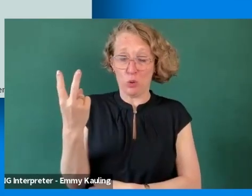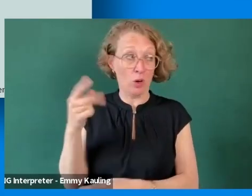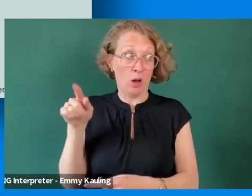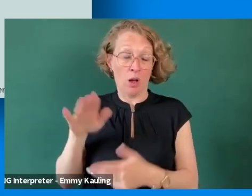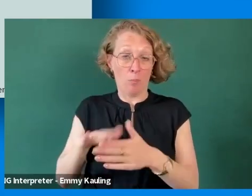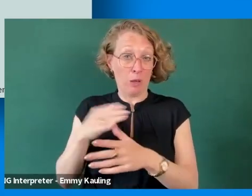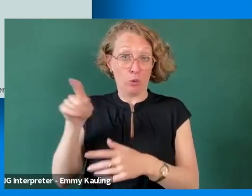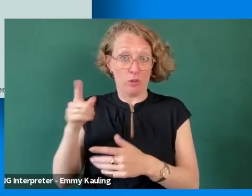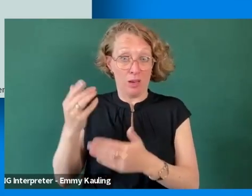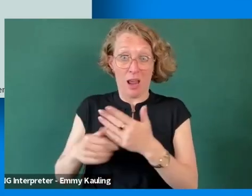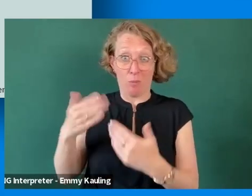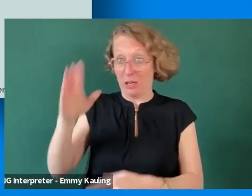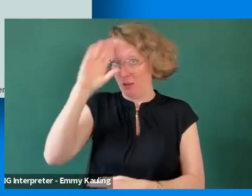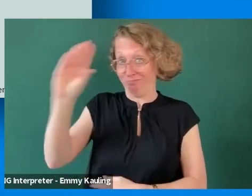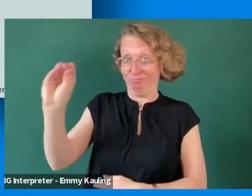in feedback